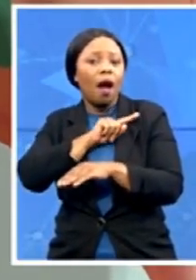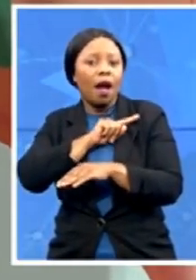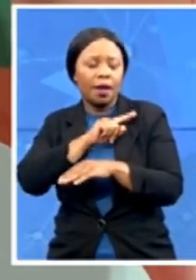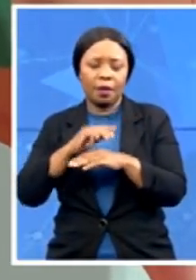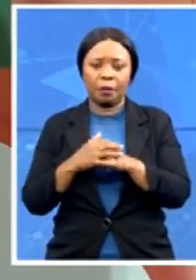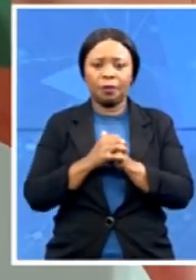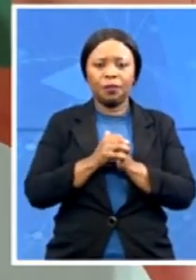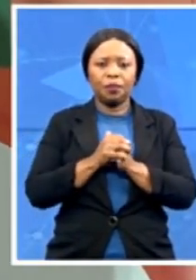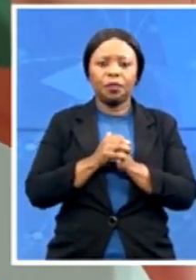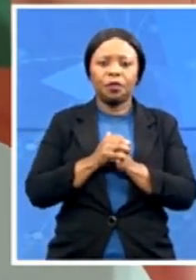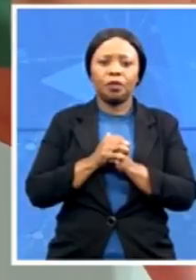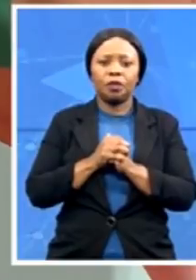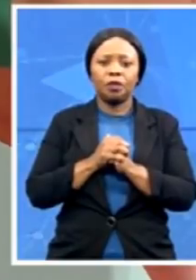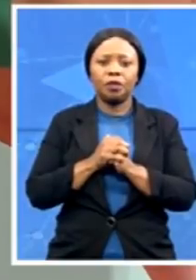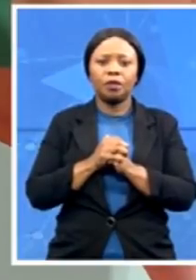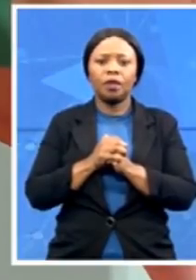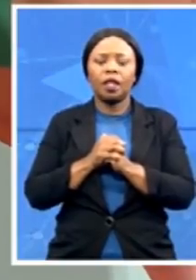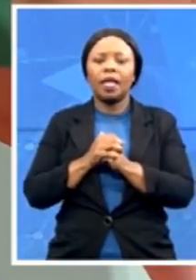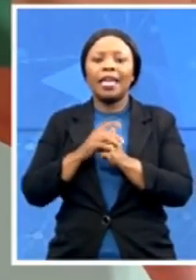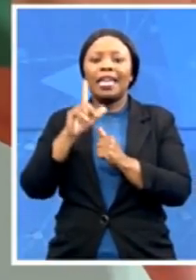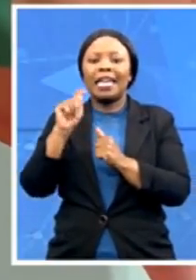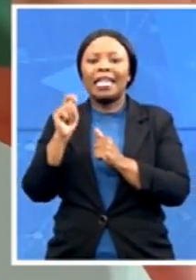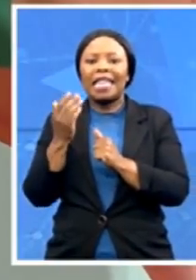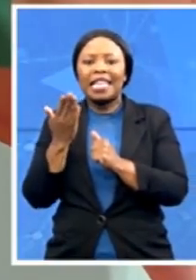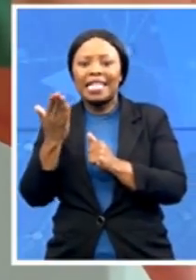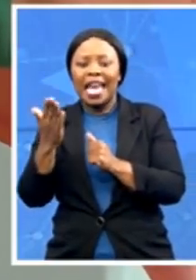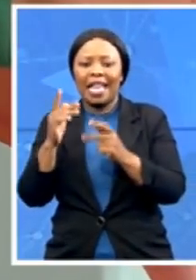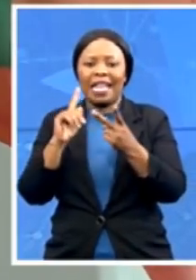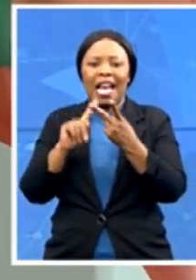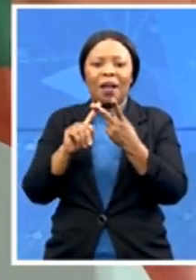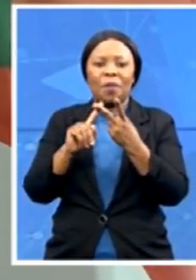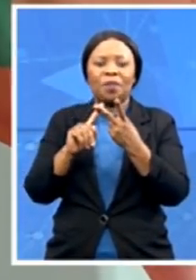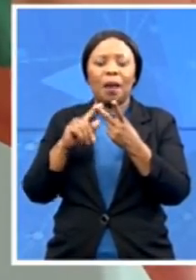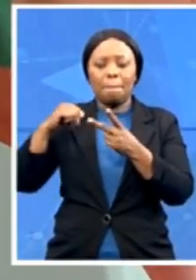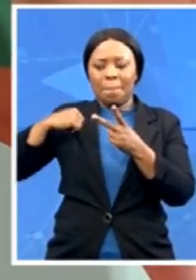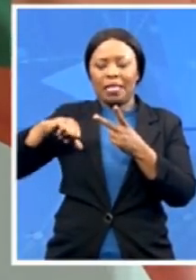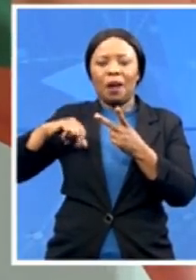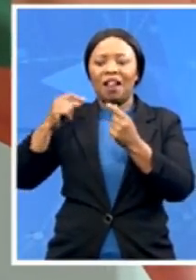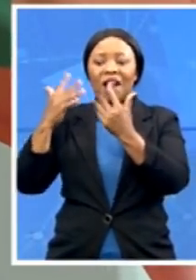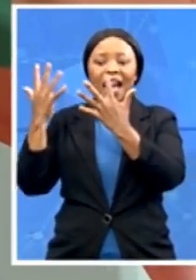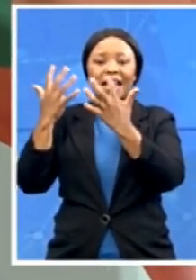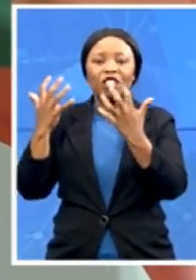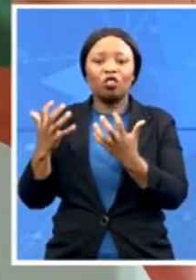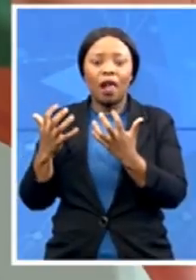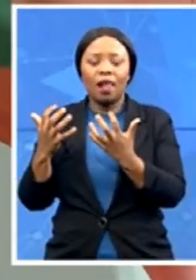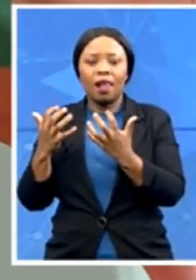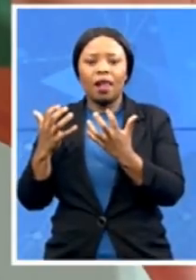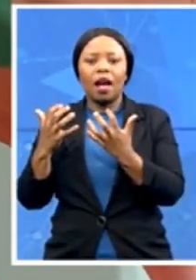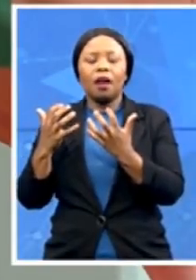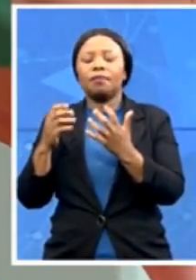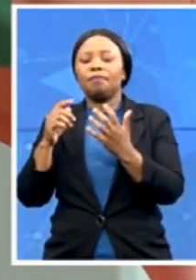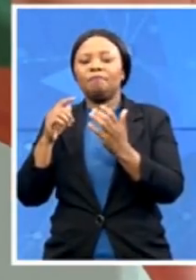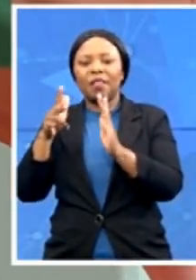entrepreneur and abuse of the Municipal Financial Management Act. Year upon